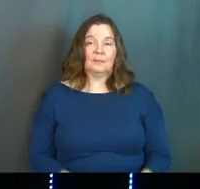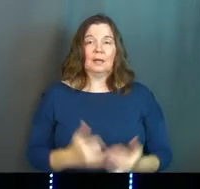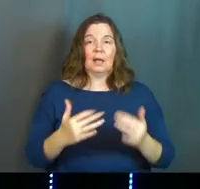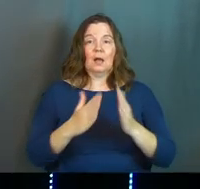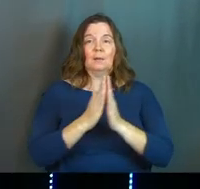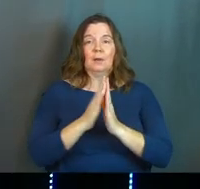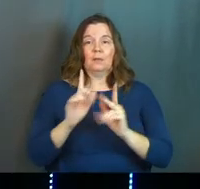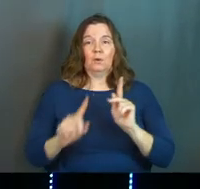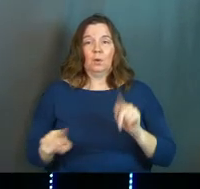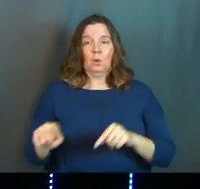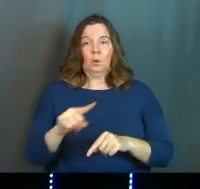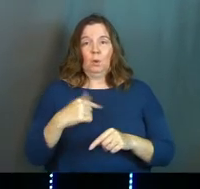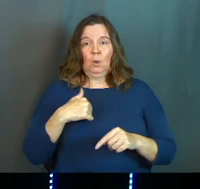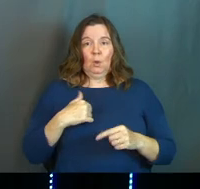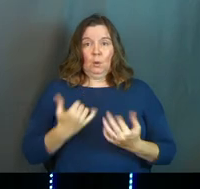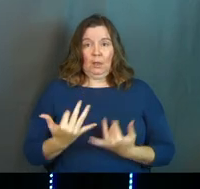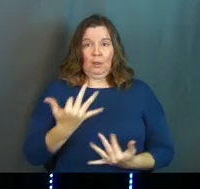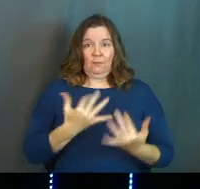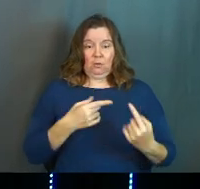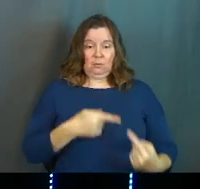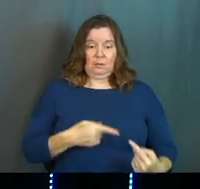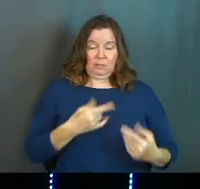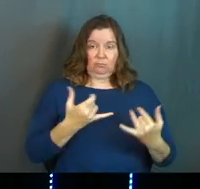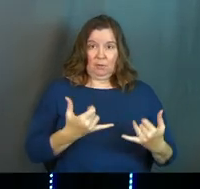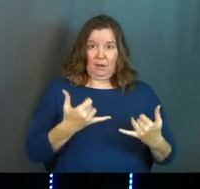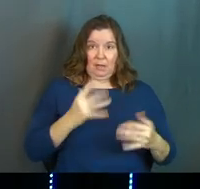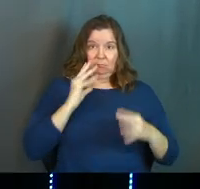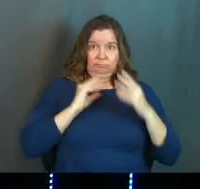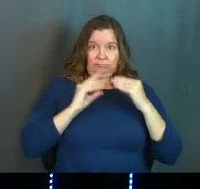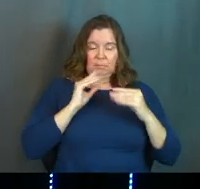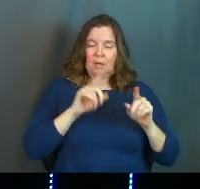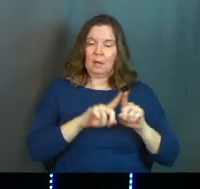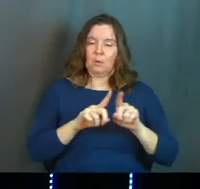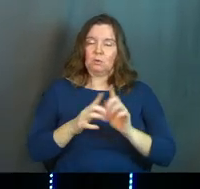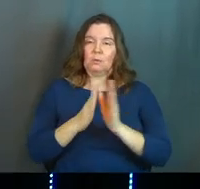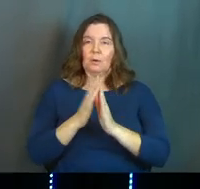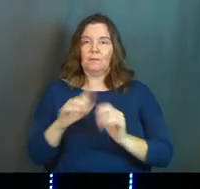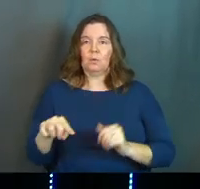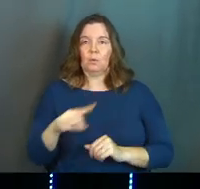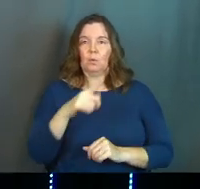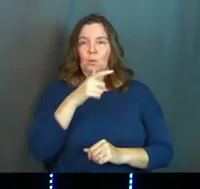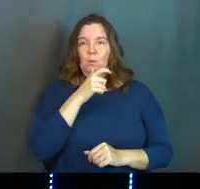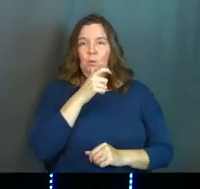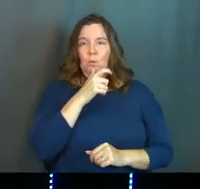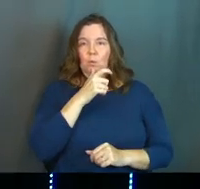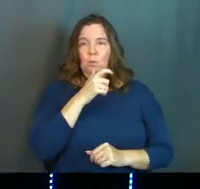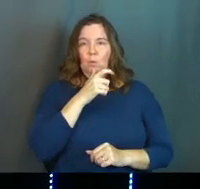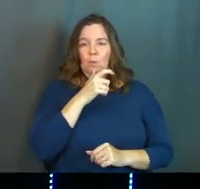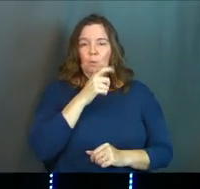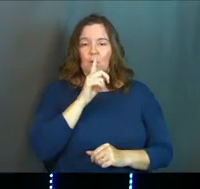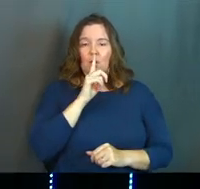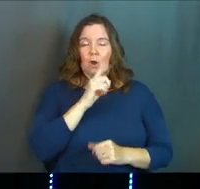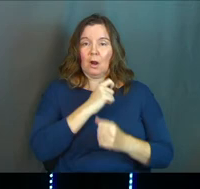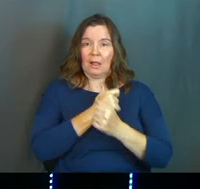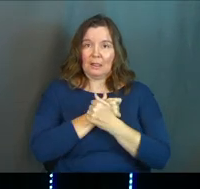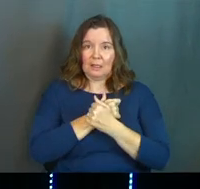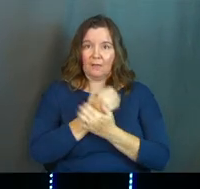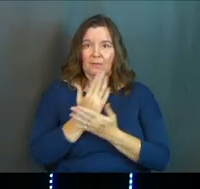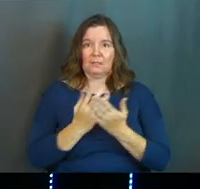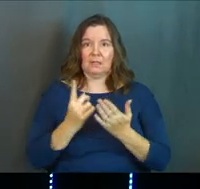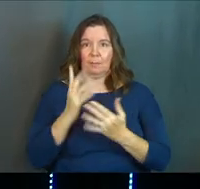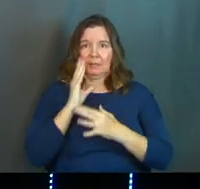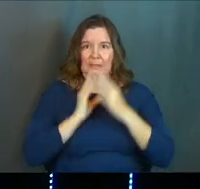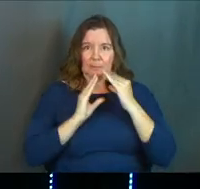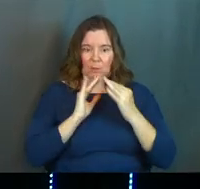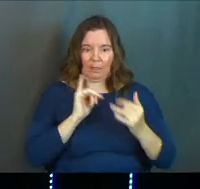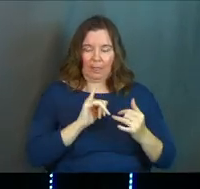Now let me pray for those of you who are in the furnace. And I'm also going to pray for those of you who are loving someone